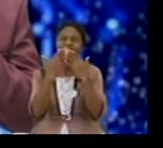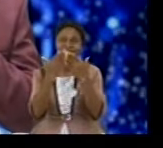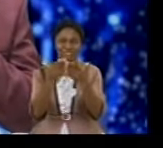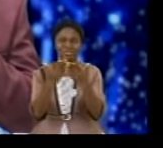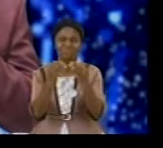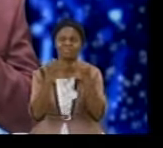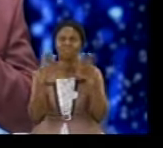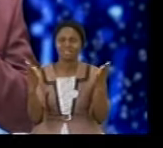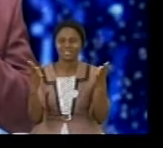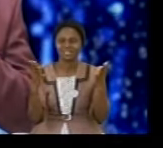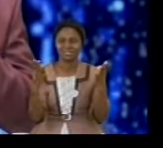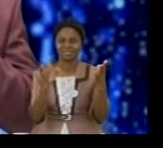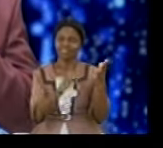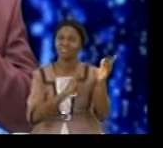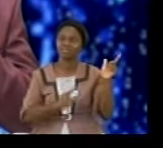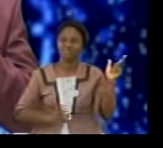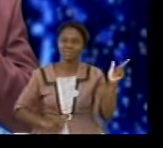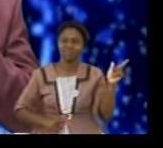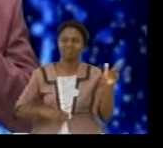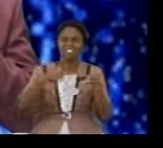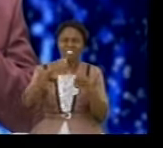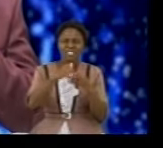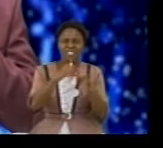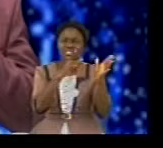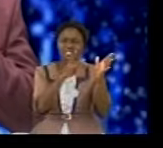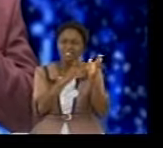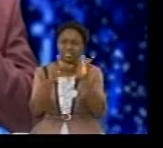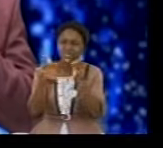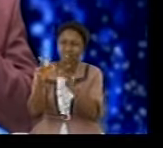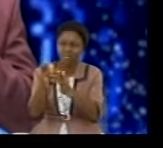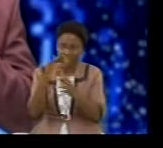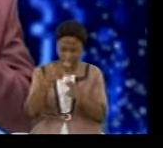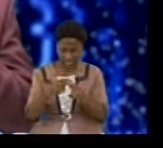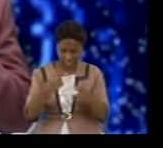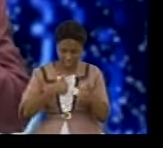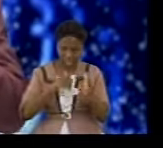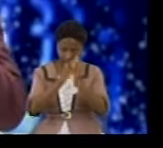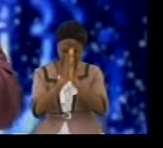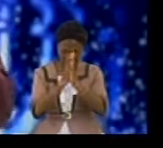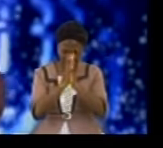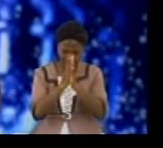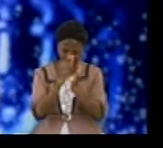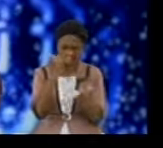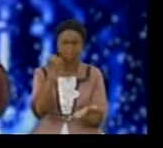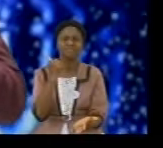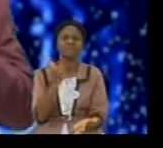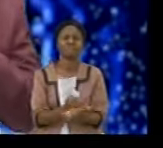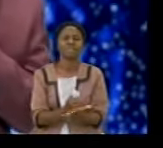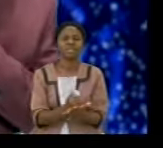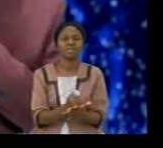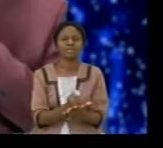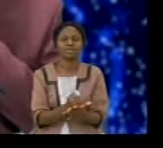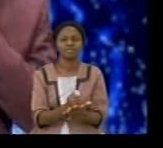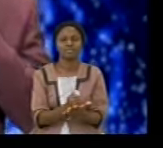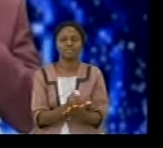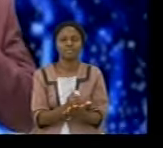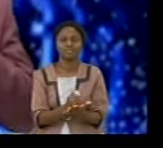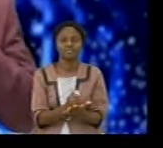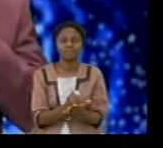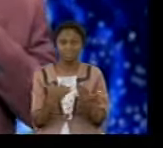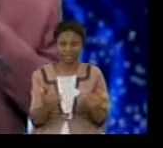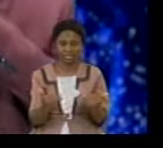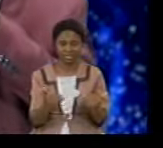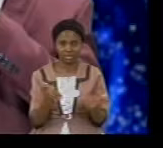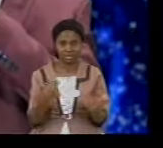Lord. In Jesus' name, I pray. Amen.